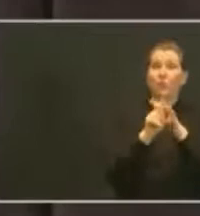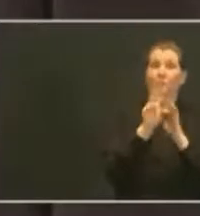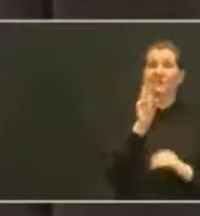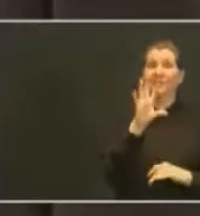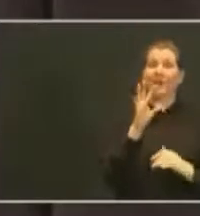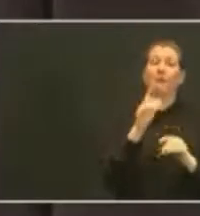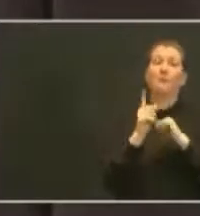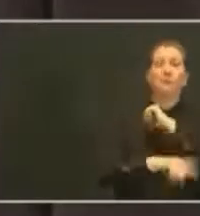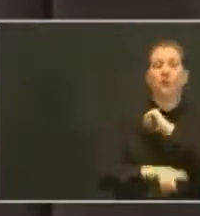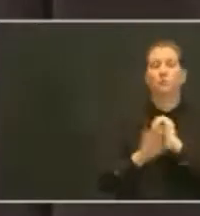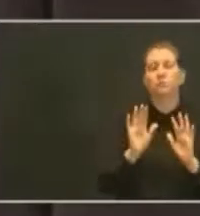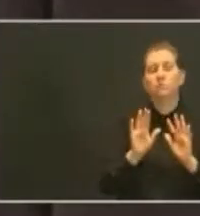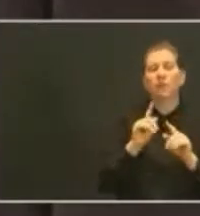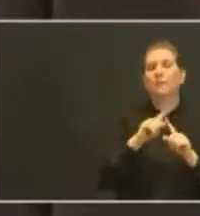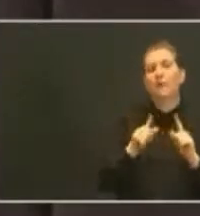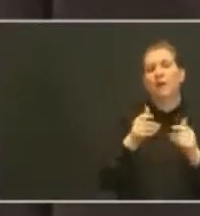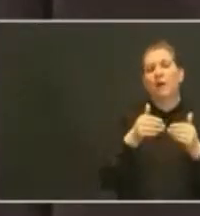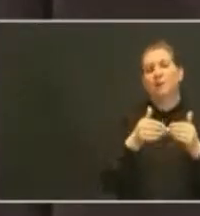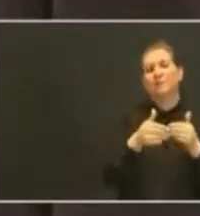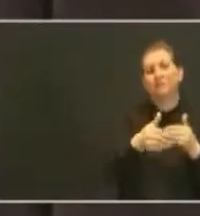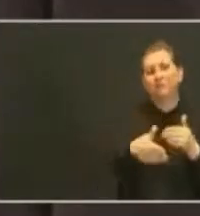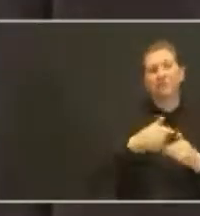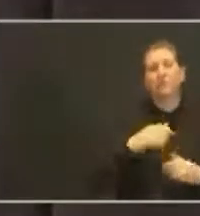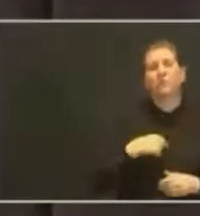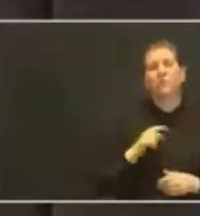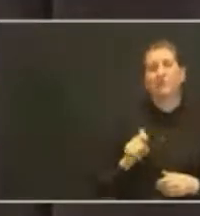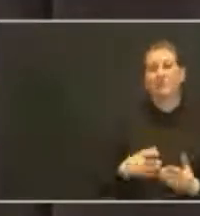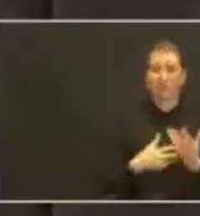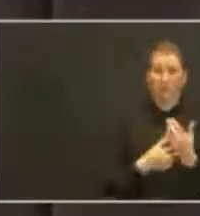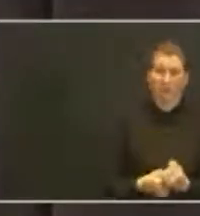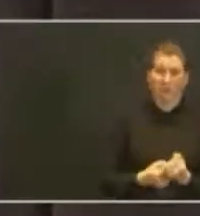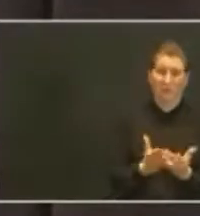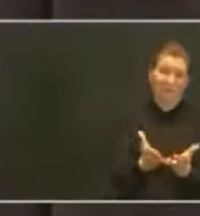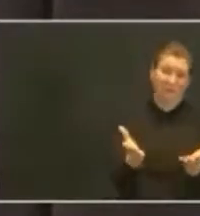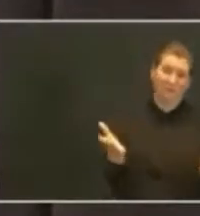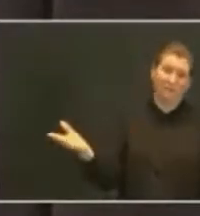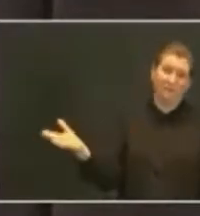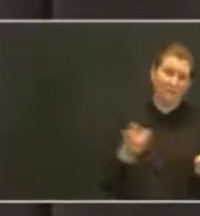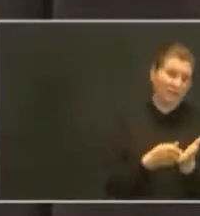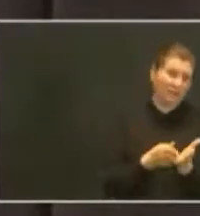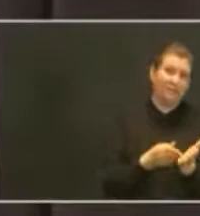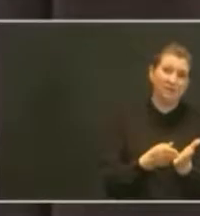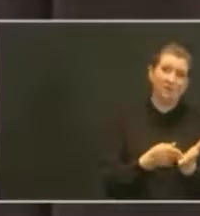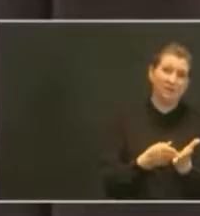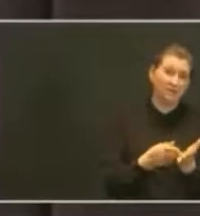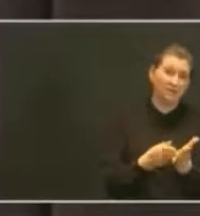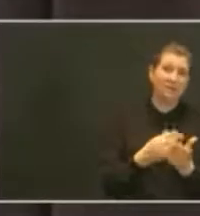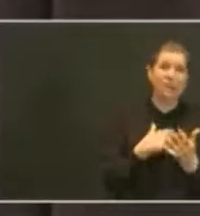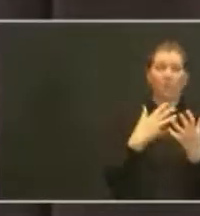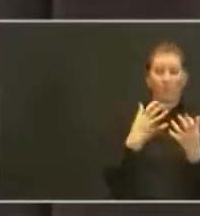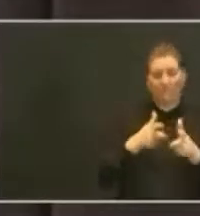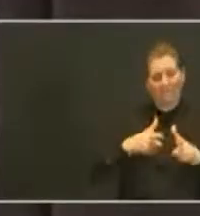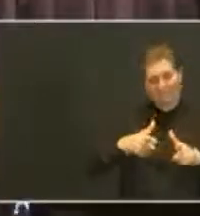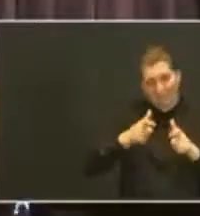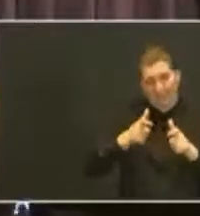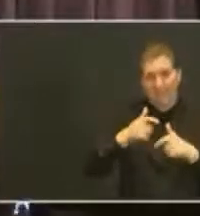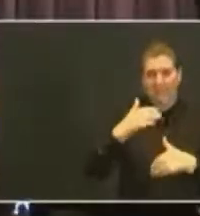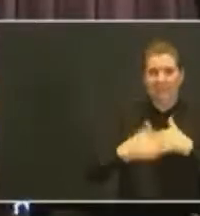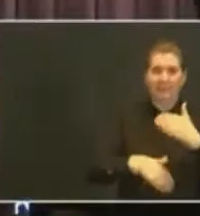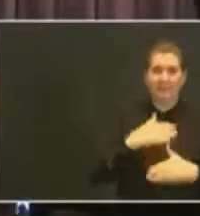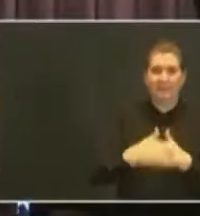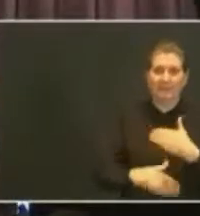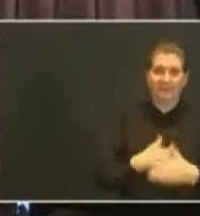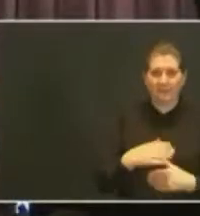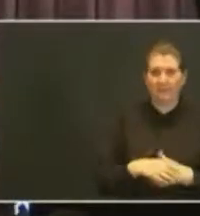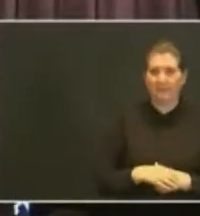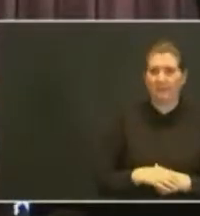and cooperation of the people who are involved so that we can have this move as quickly and as simply as possible. Why